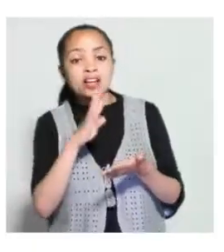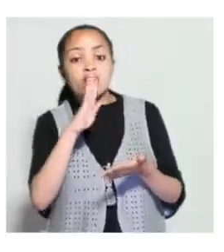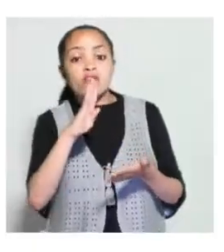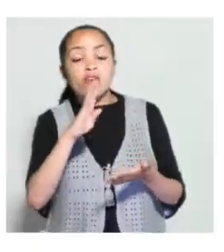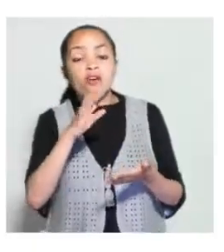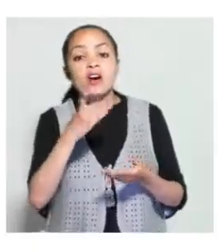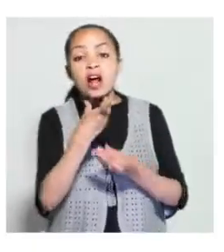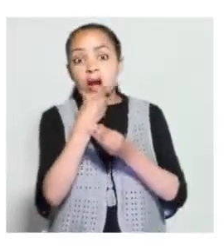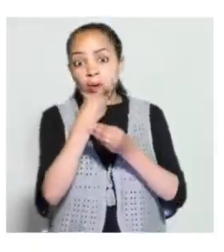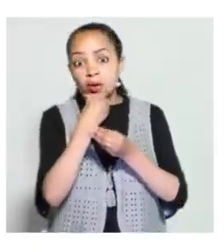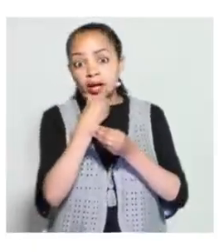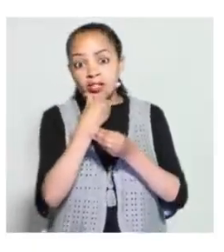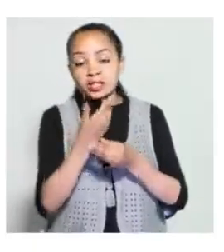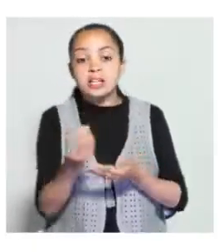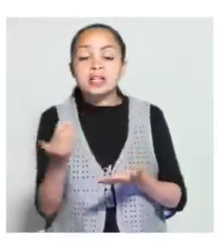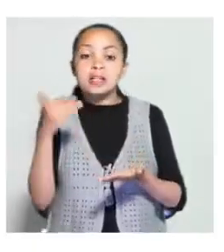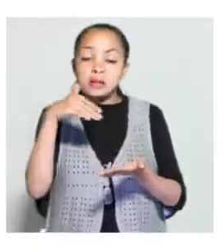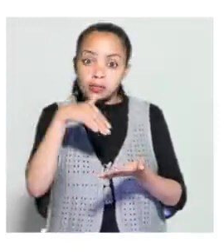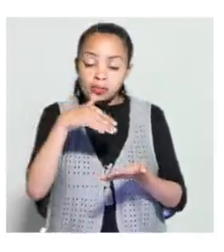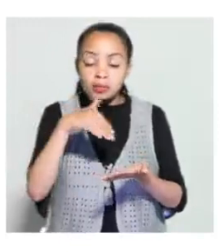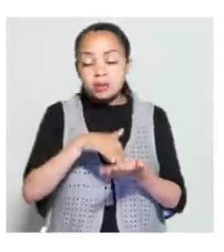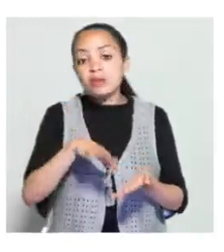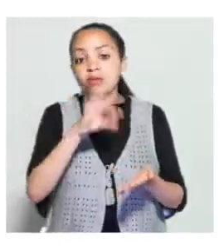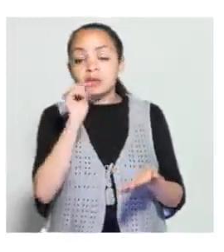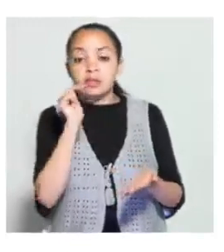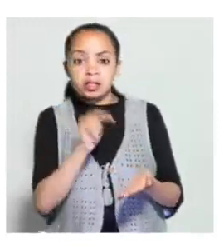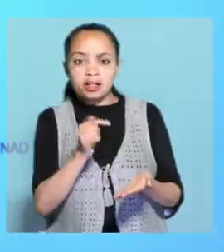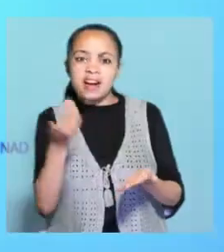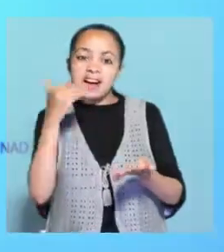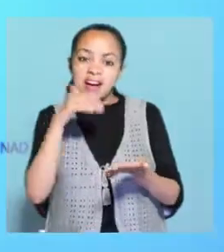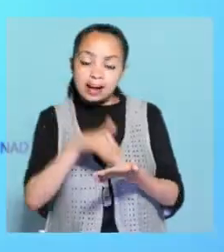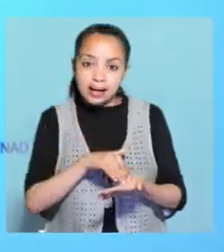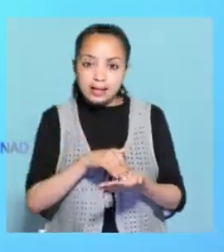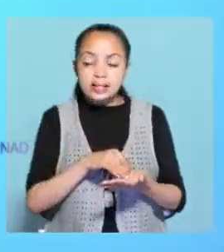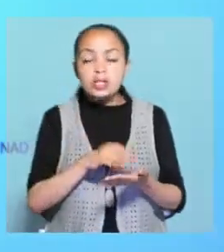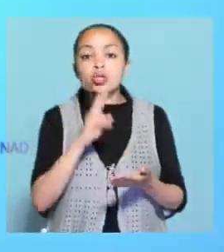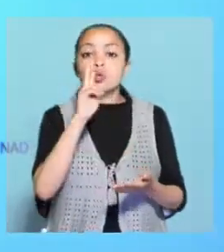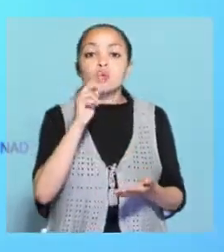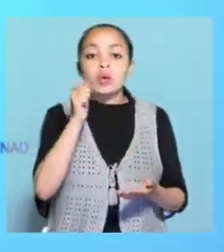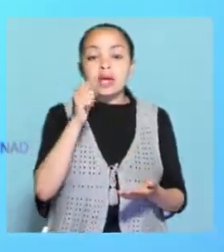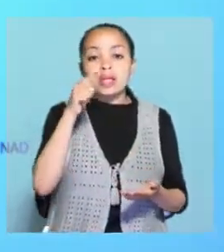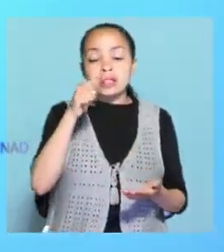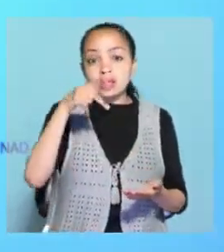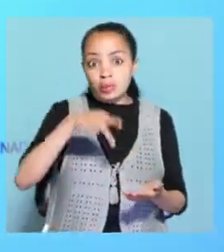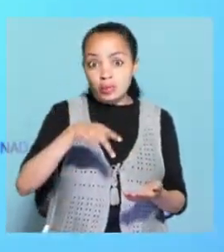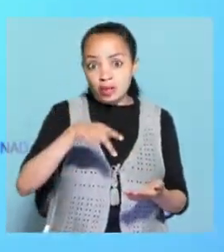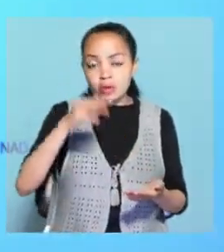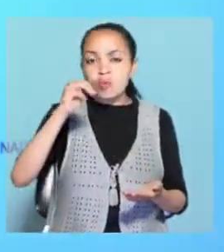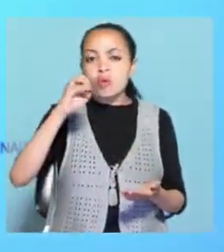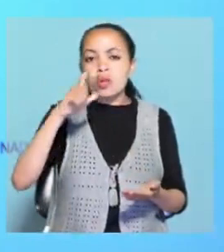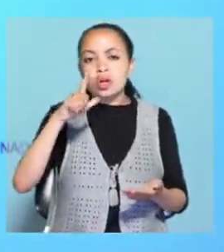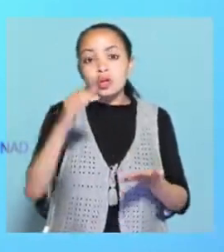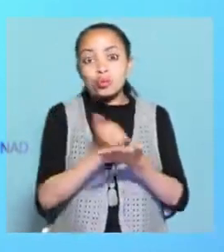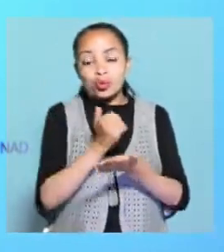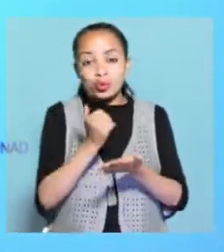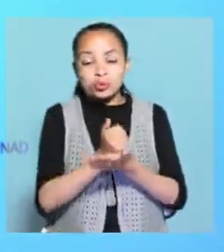carbon dioxide become decarboxylated too. And again there is 2 ATP molecule produced by substrate